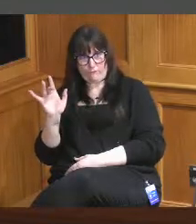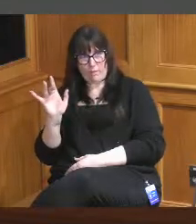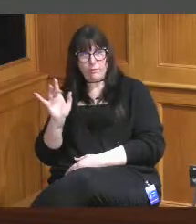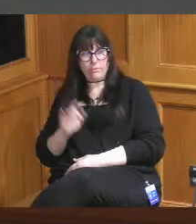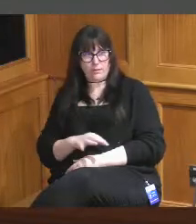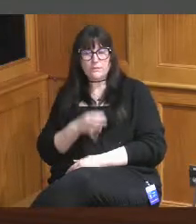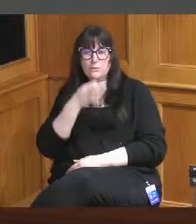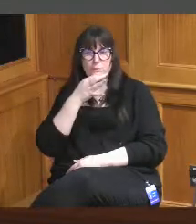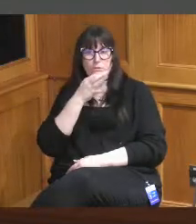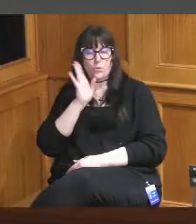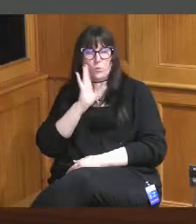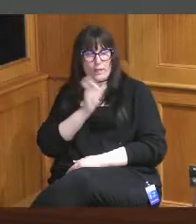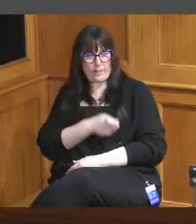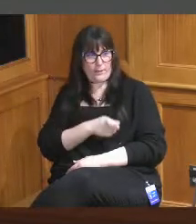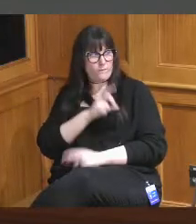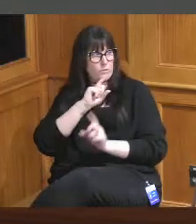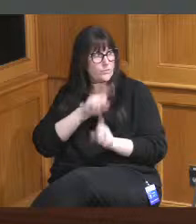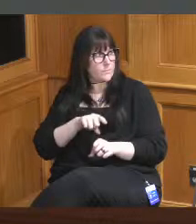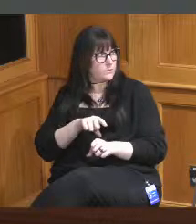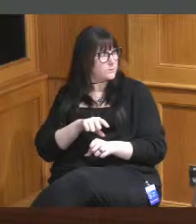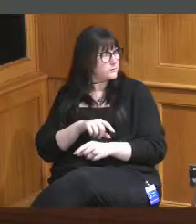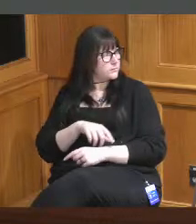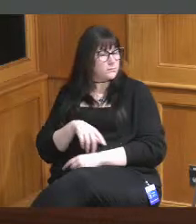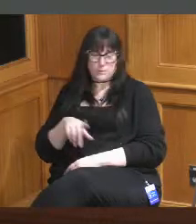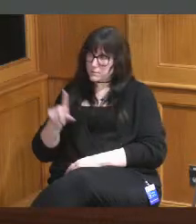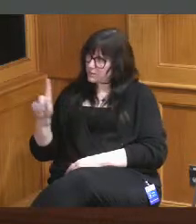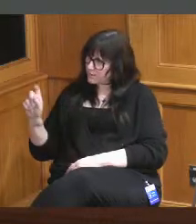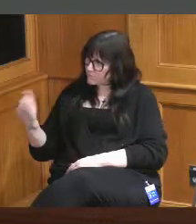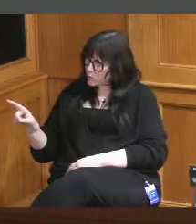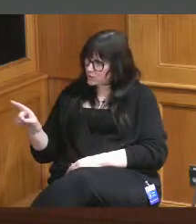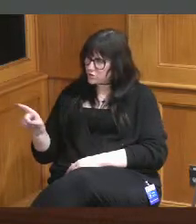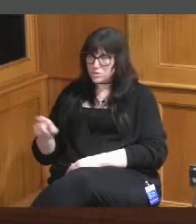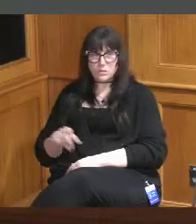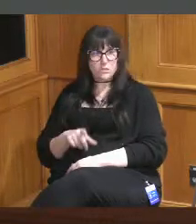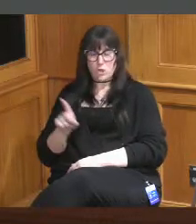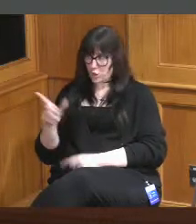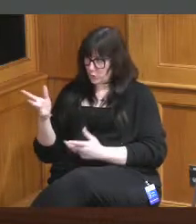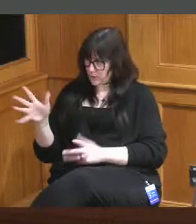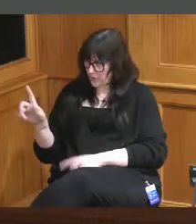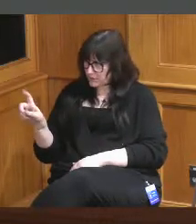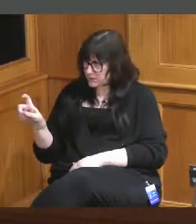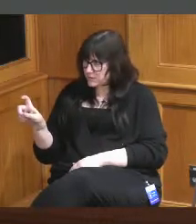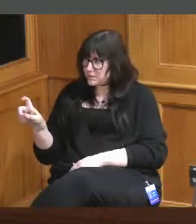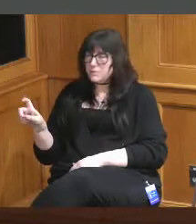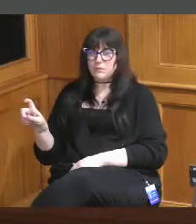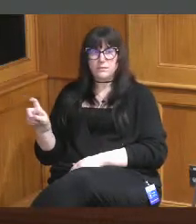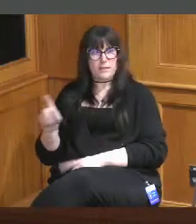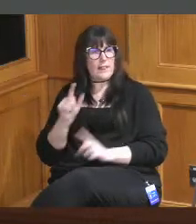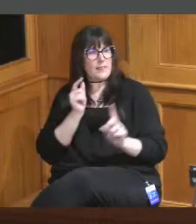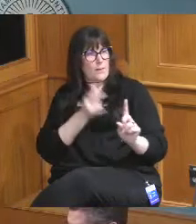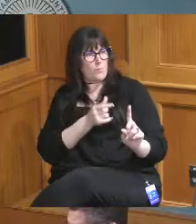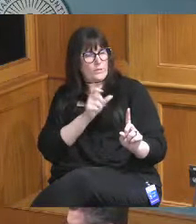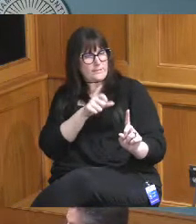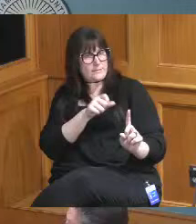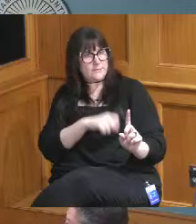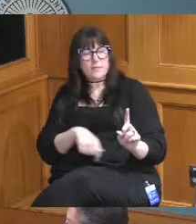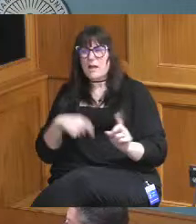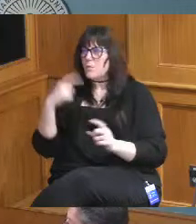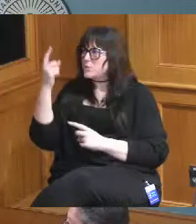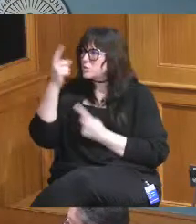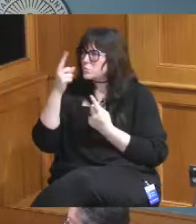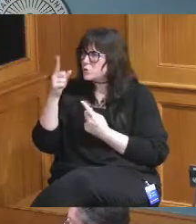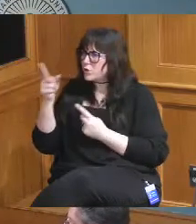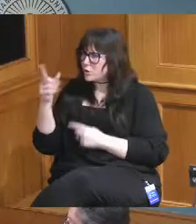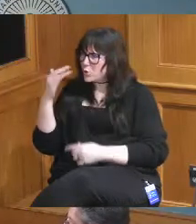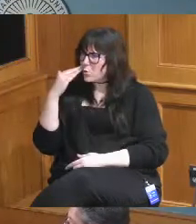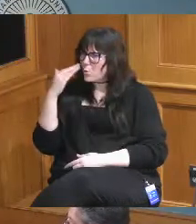to you. I have a question. Were you done on that? On that particular point. I was just wondering, were you aware of